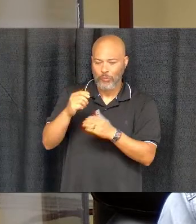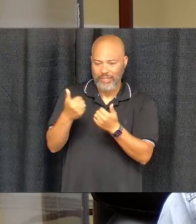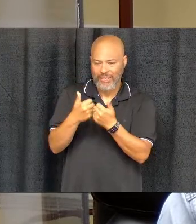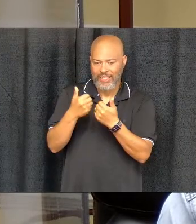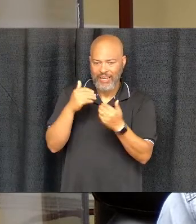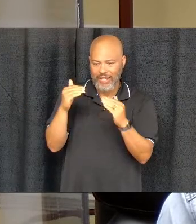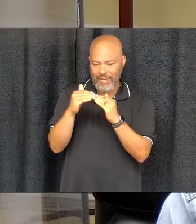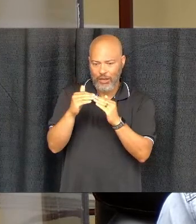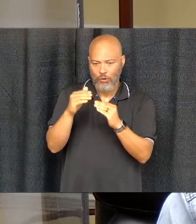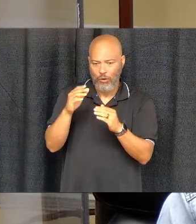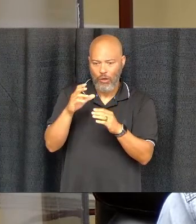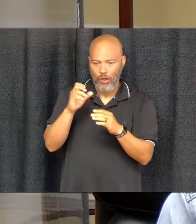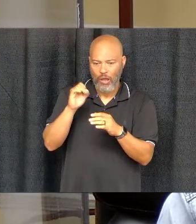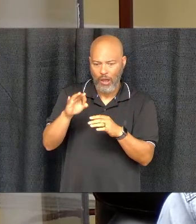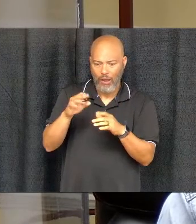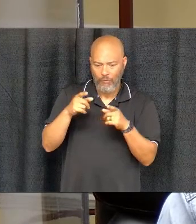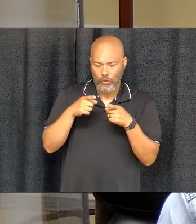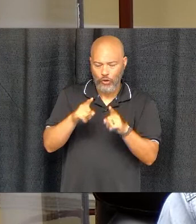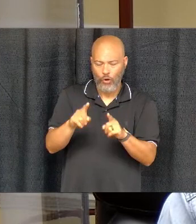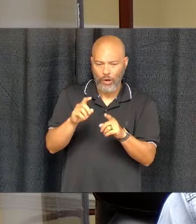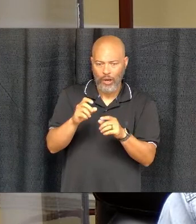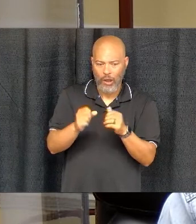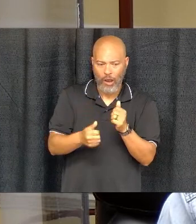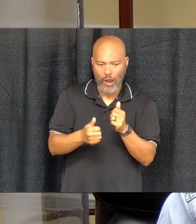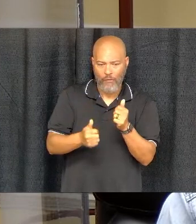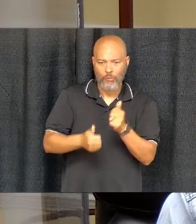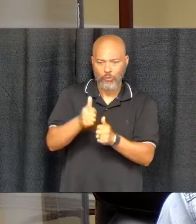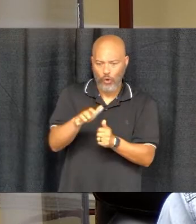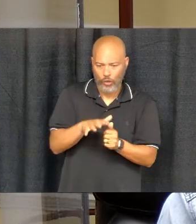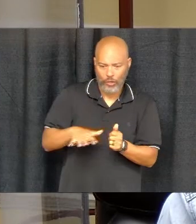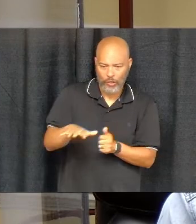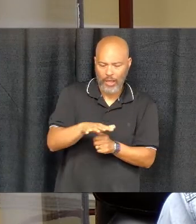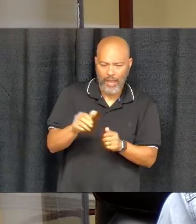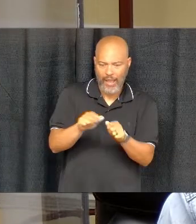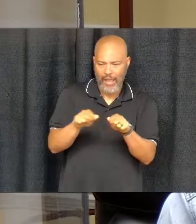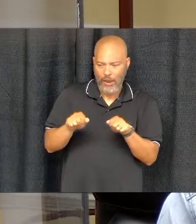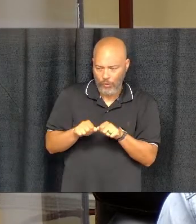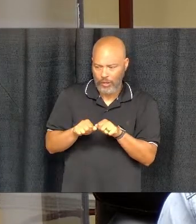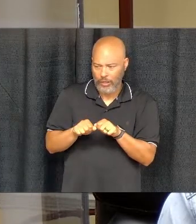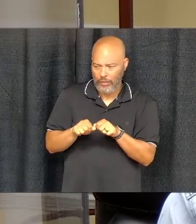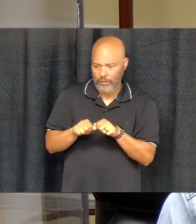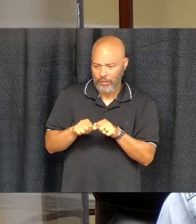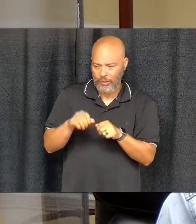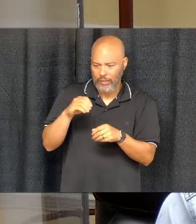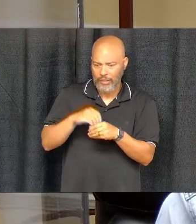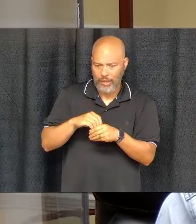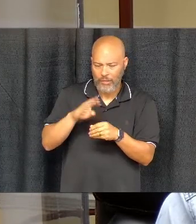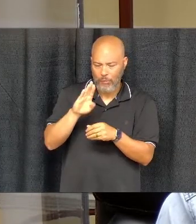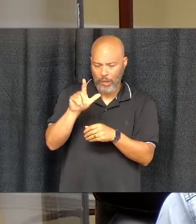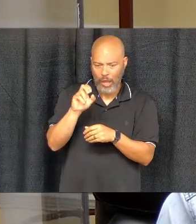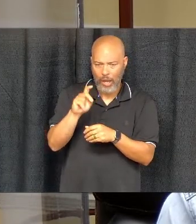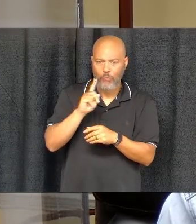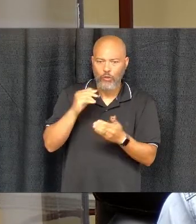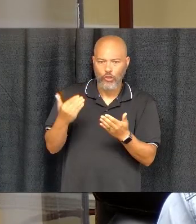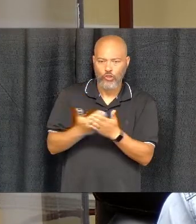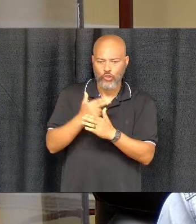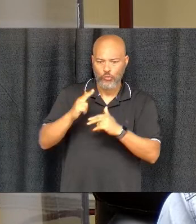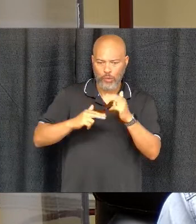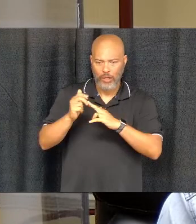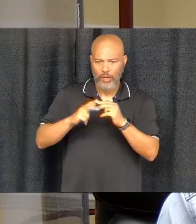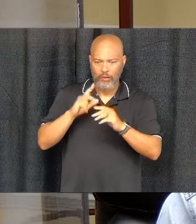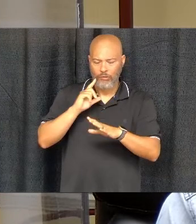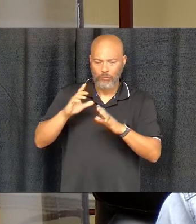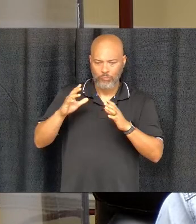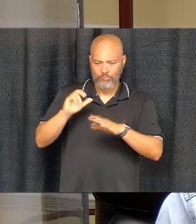from the street of the predominant current setback of the majority of the existing houses in the block where the new construction is taking